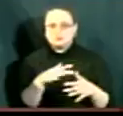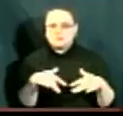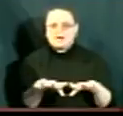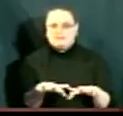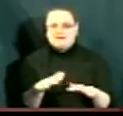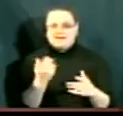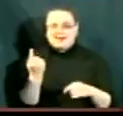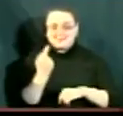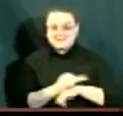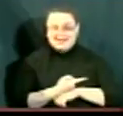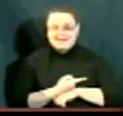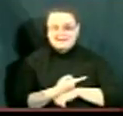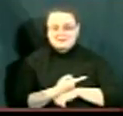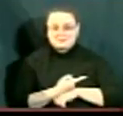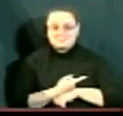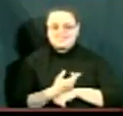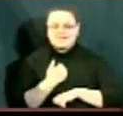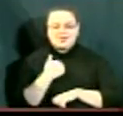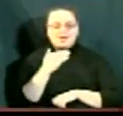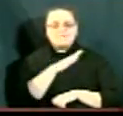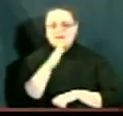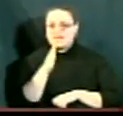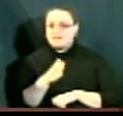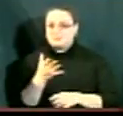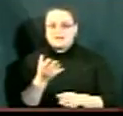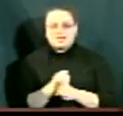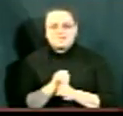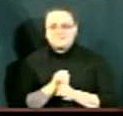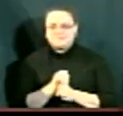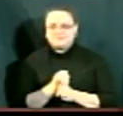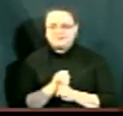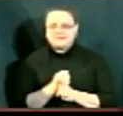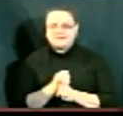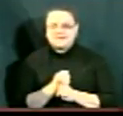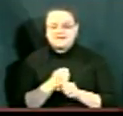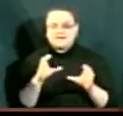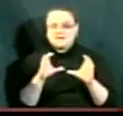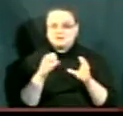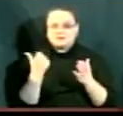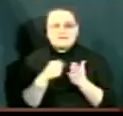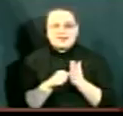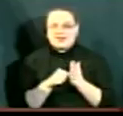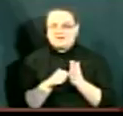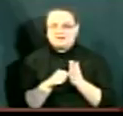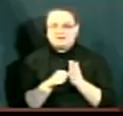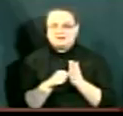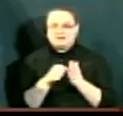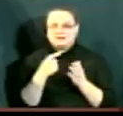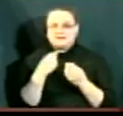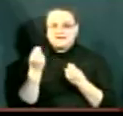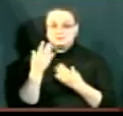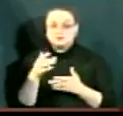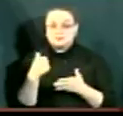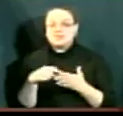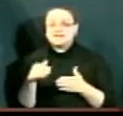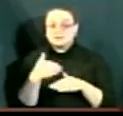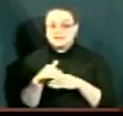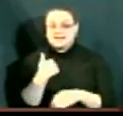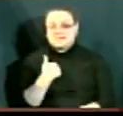this date, I have never received this certified letter that I was told was going to be sent to